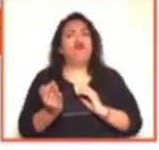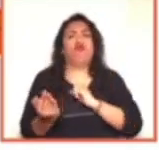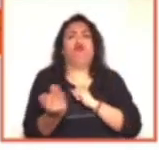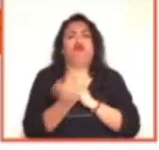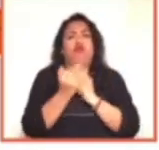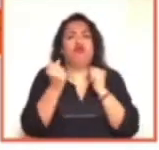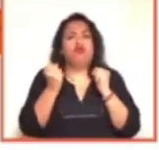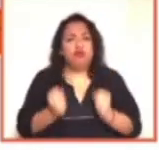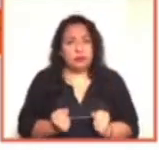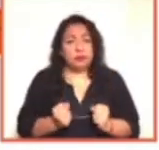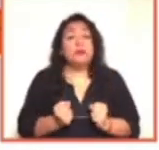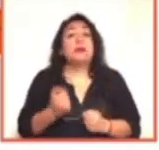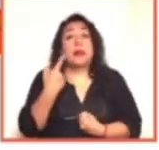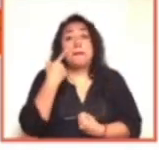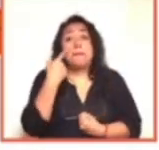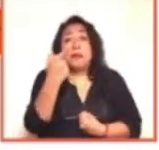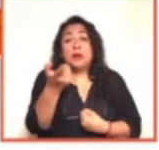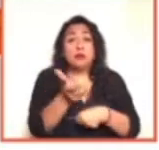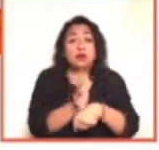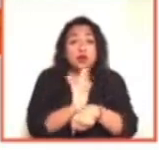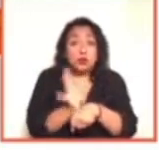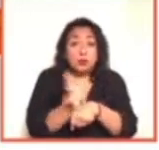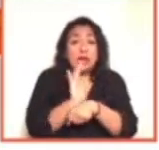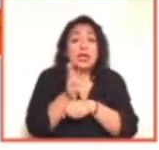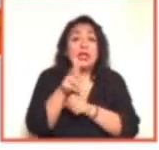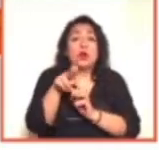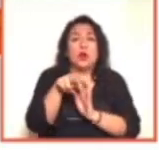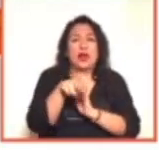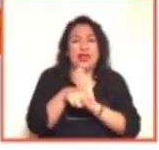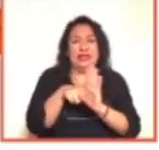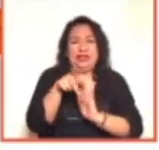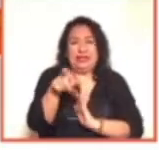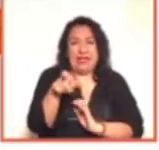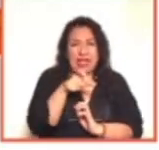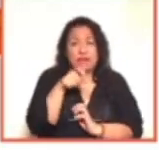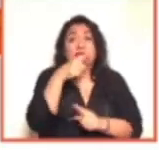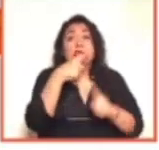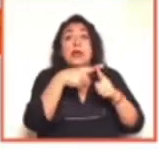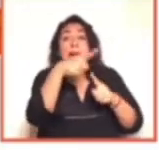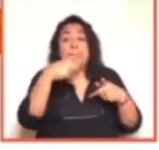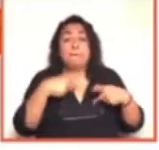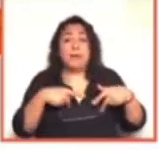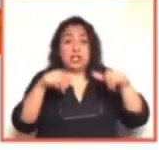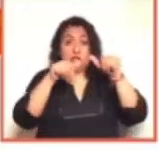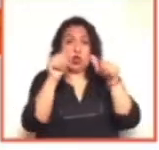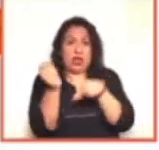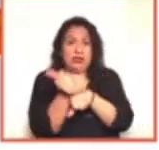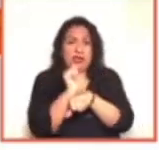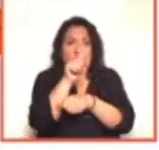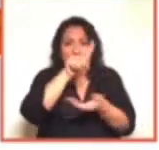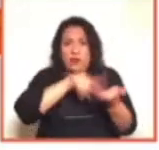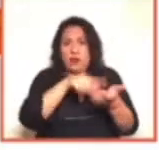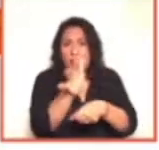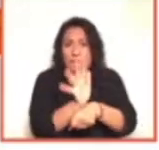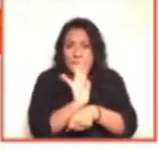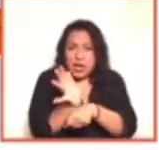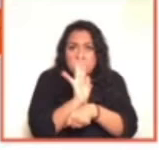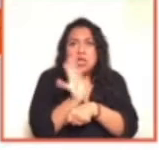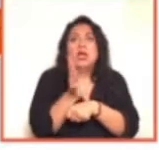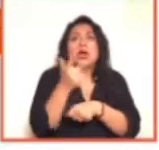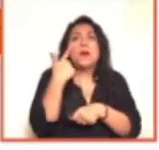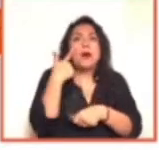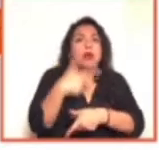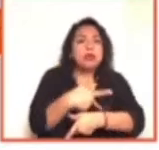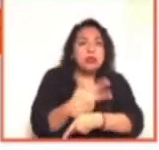watch Netflix movies, and it's the actors in those movies. It's the live stream performances